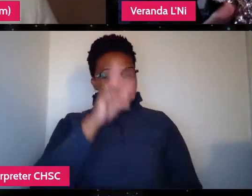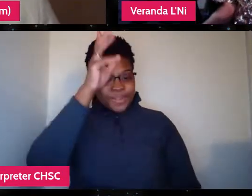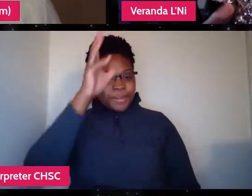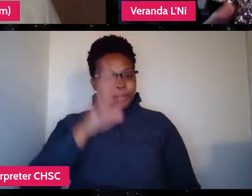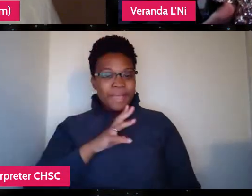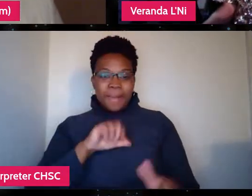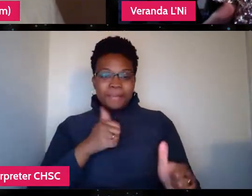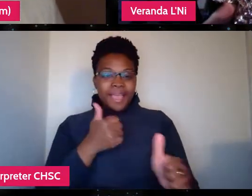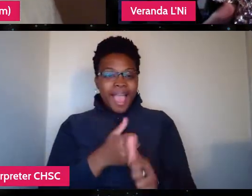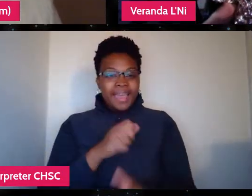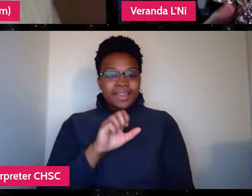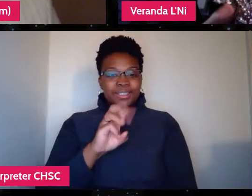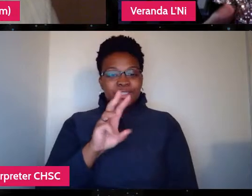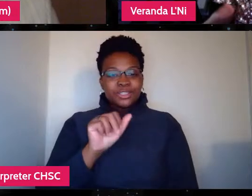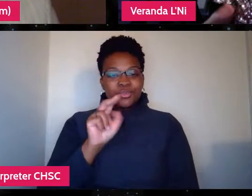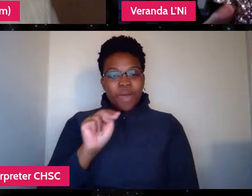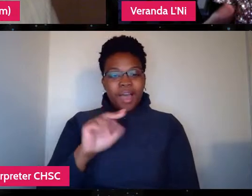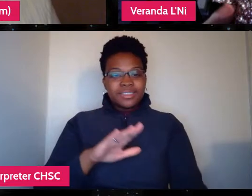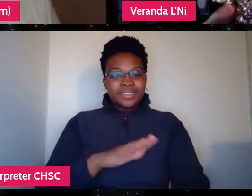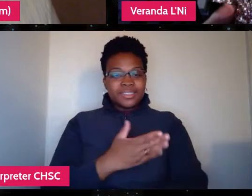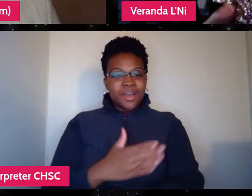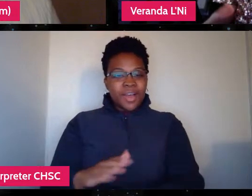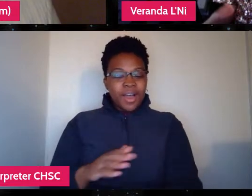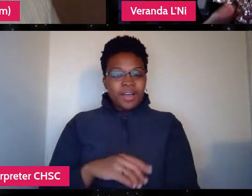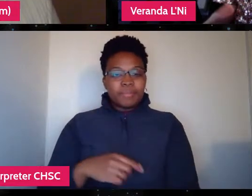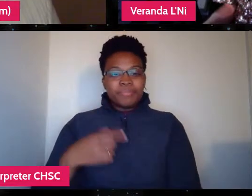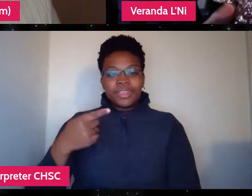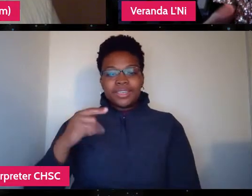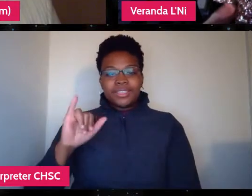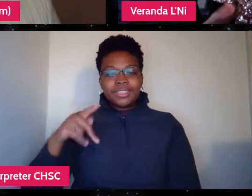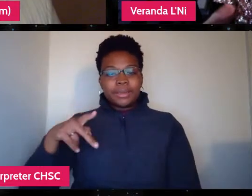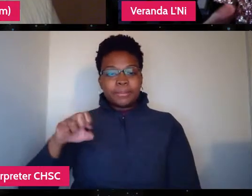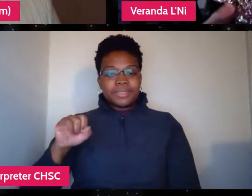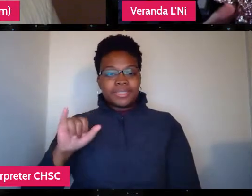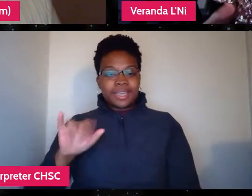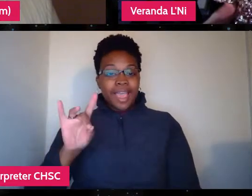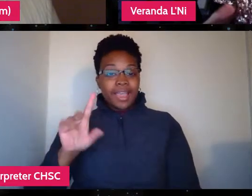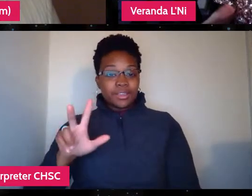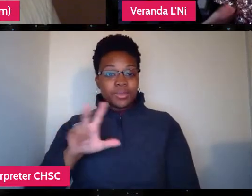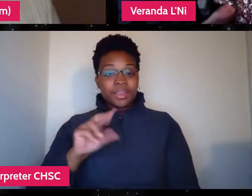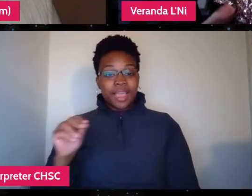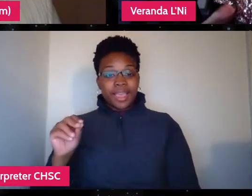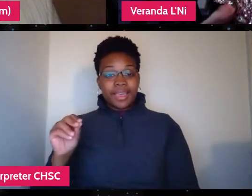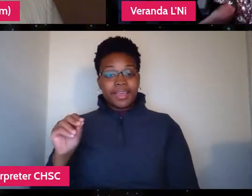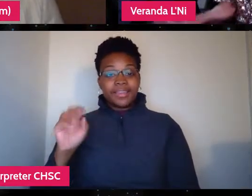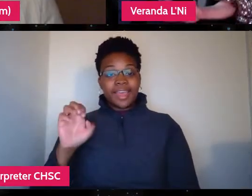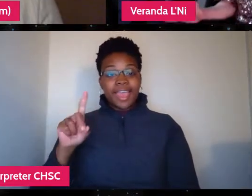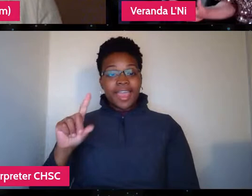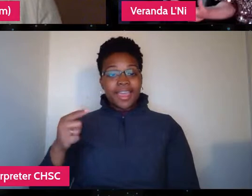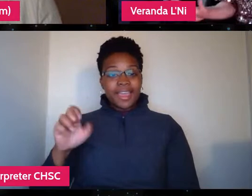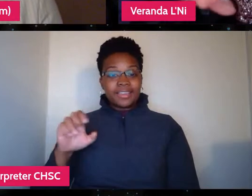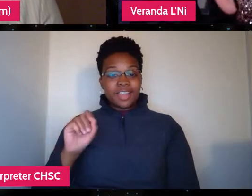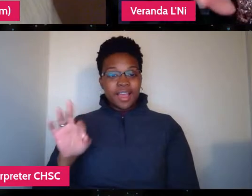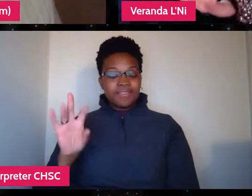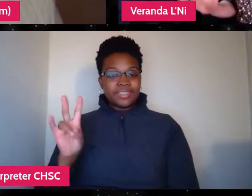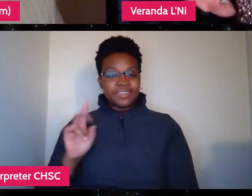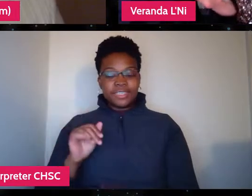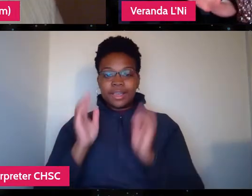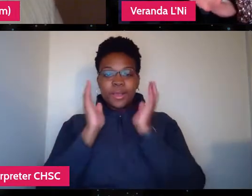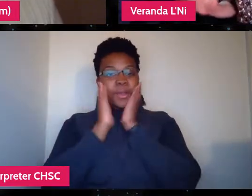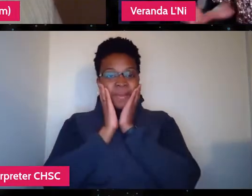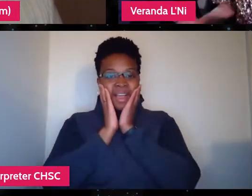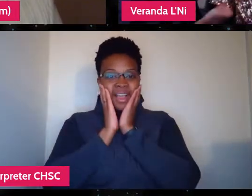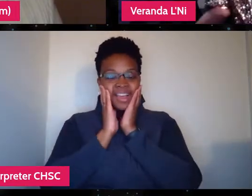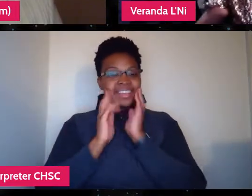behind Swan Song, Gypsy 83, and Edge of 17. Oh my gosh,